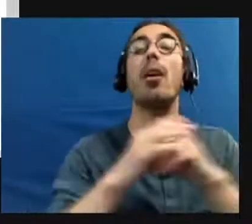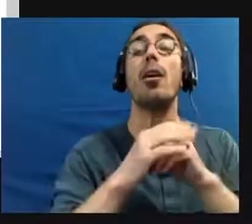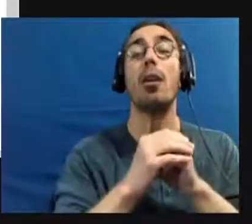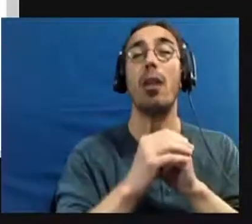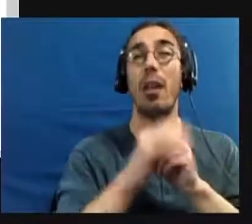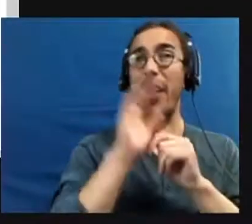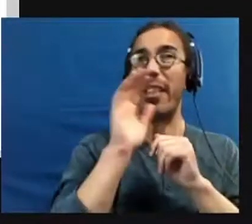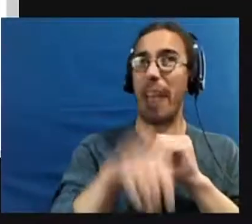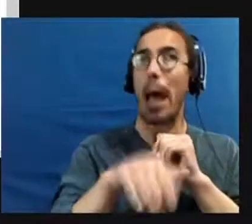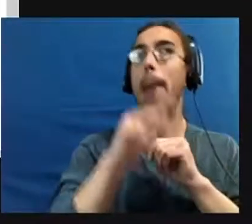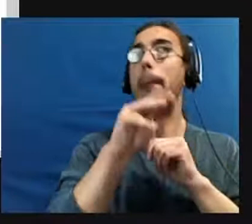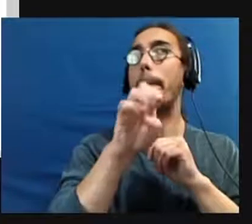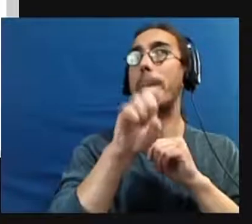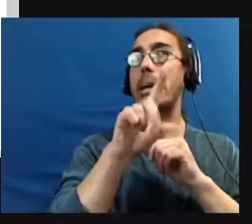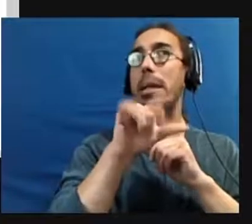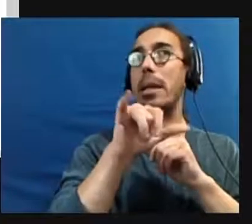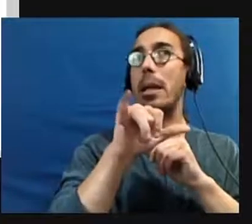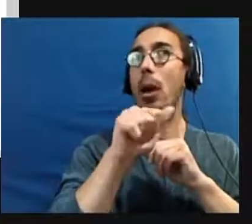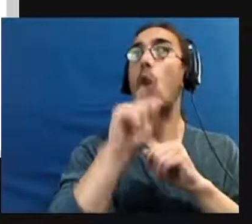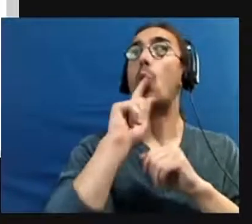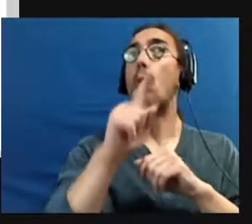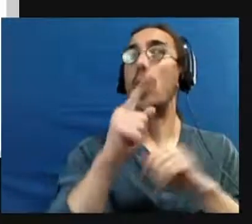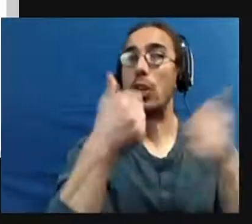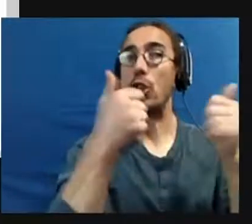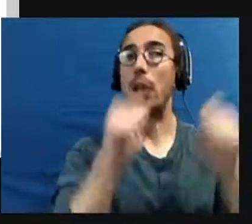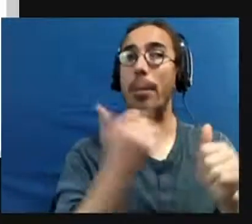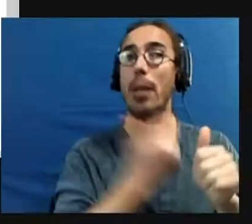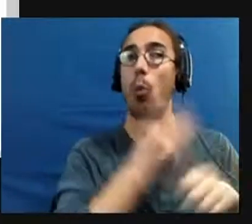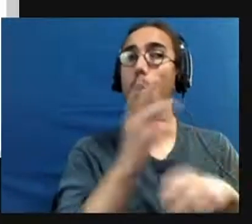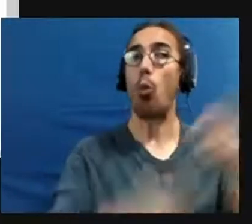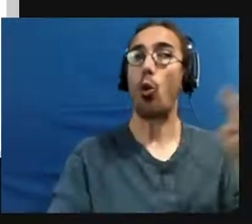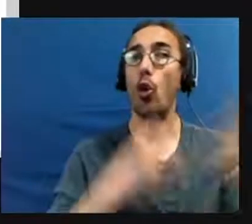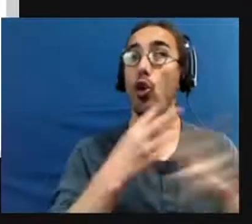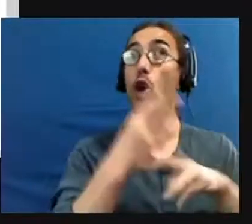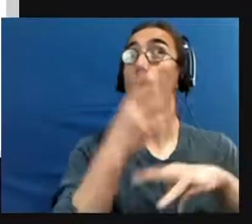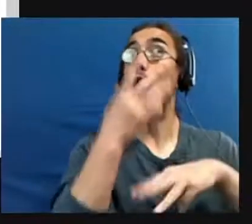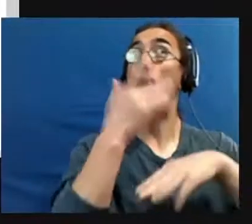really shapes our worldview from an early age.